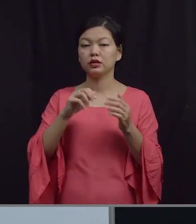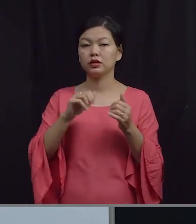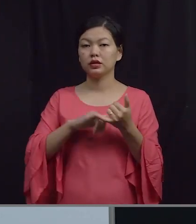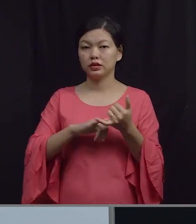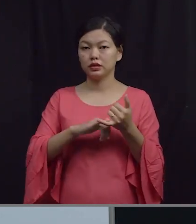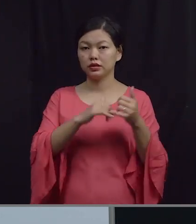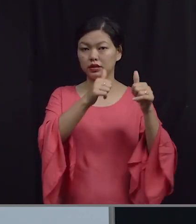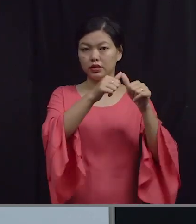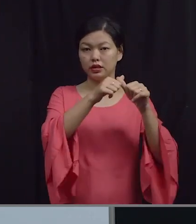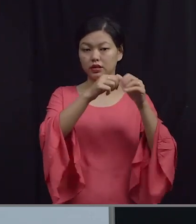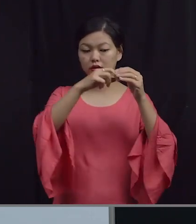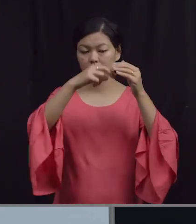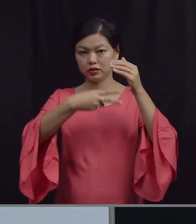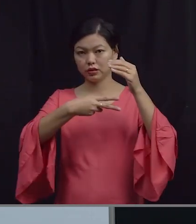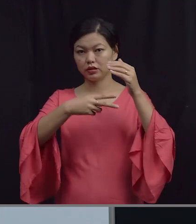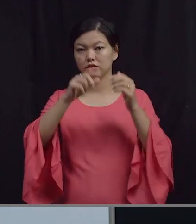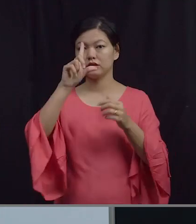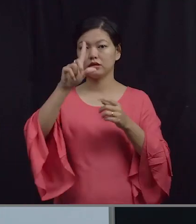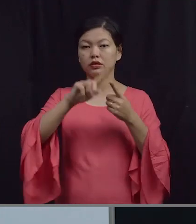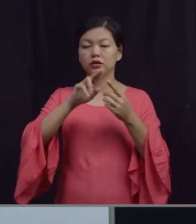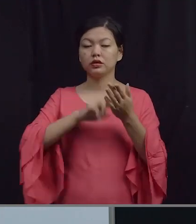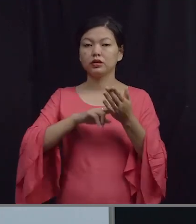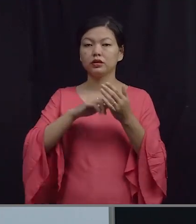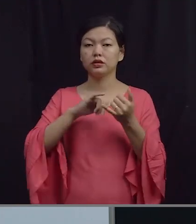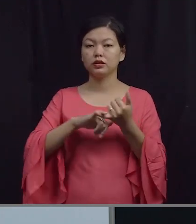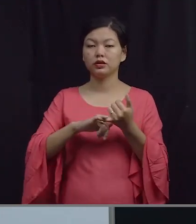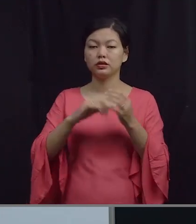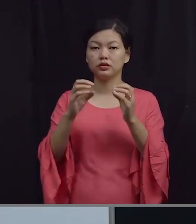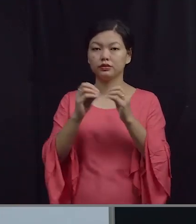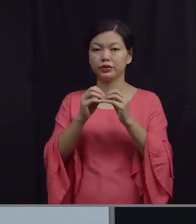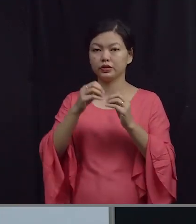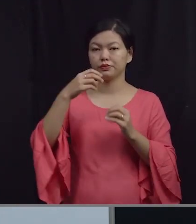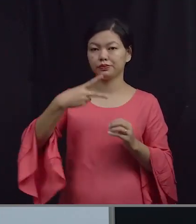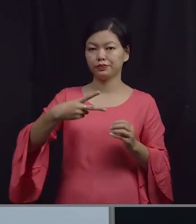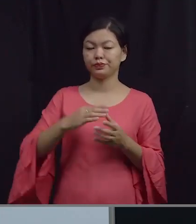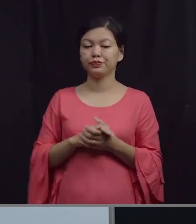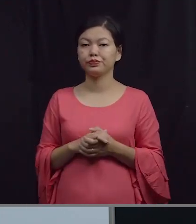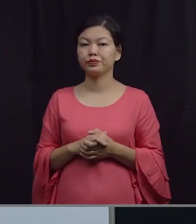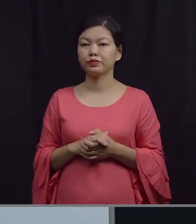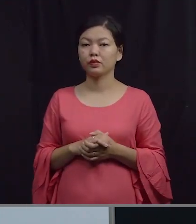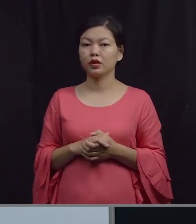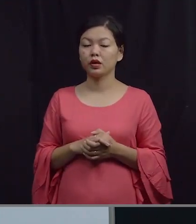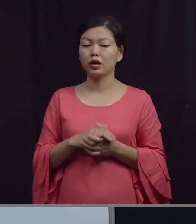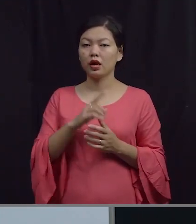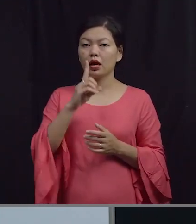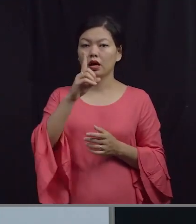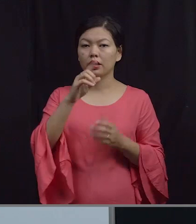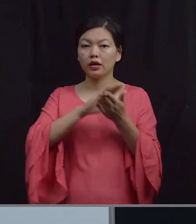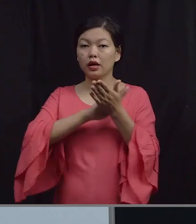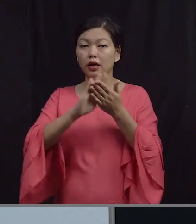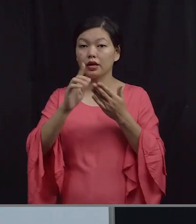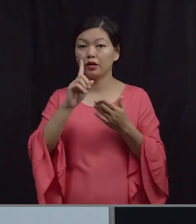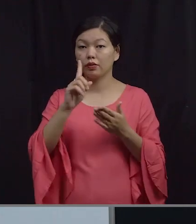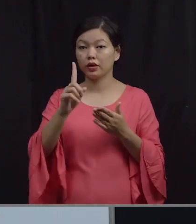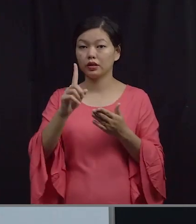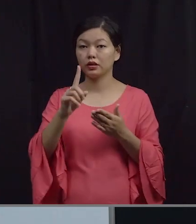B, which one is the object, O or I1? So as I already told you, right? So I1 is acting as an object for this